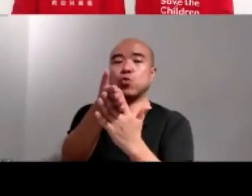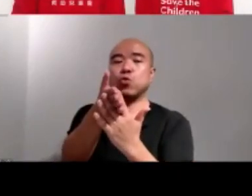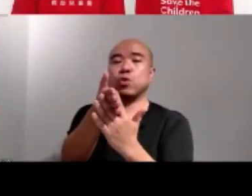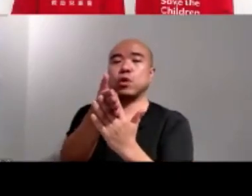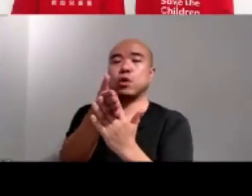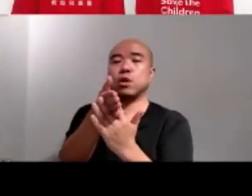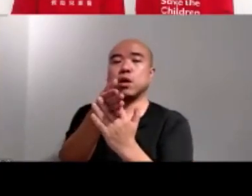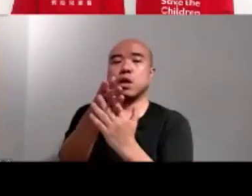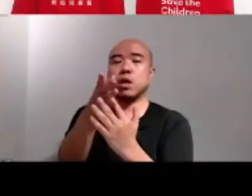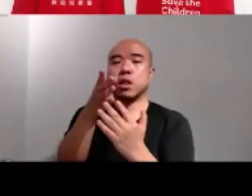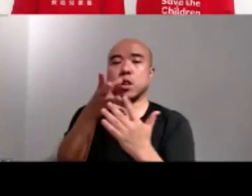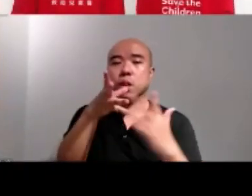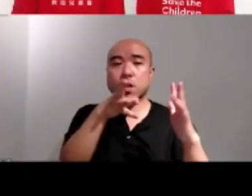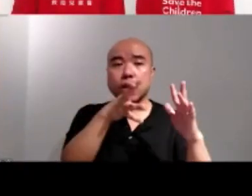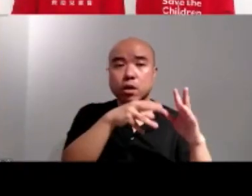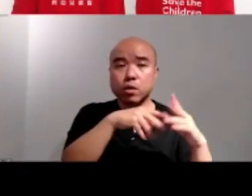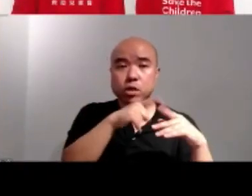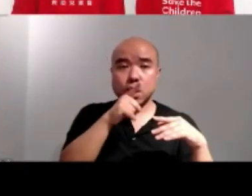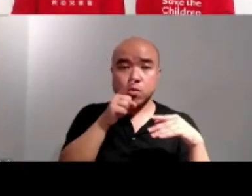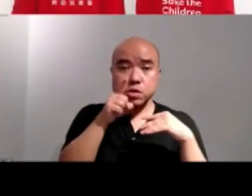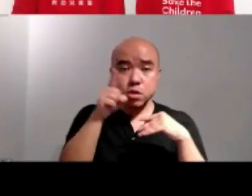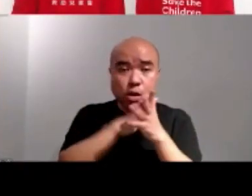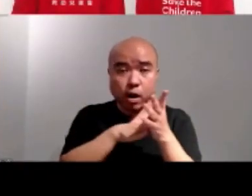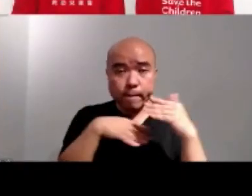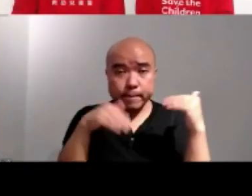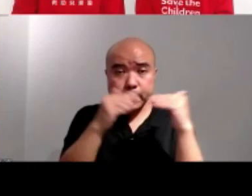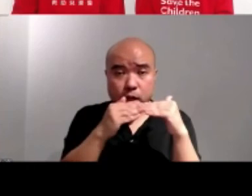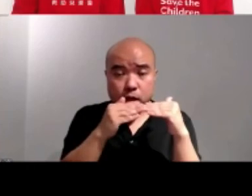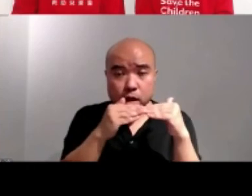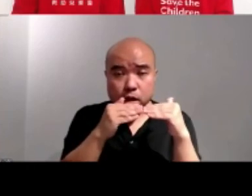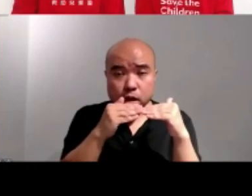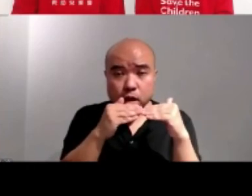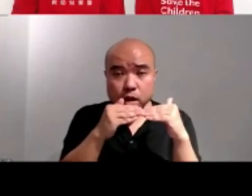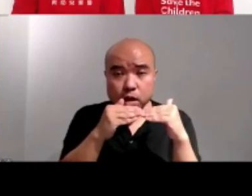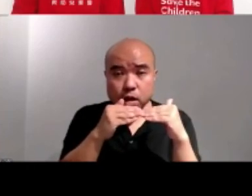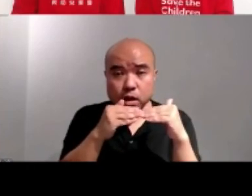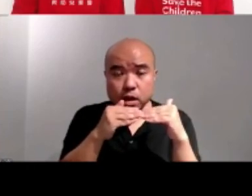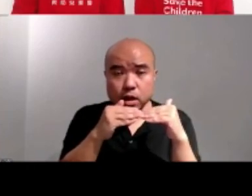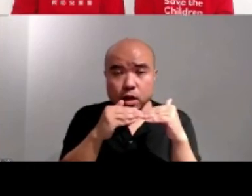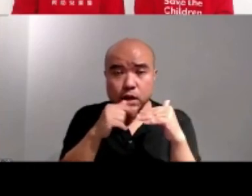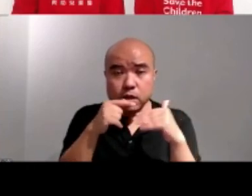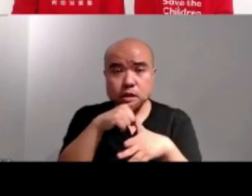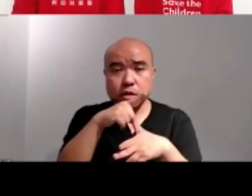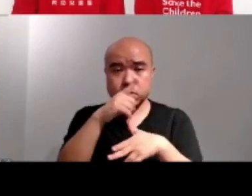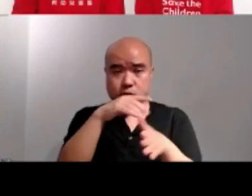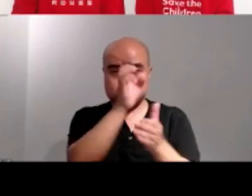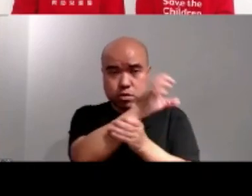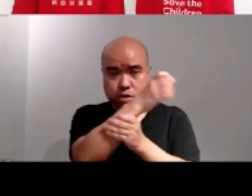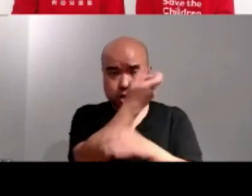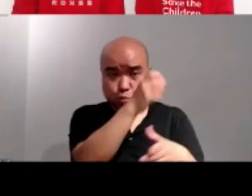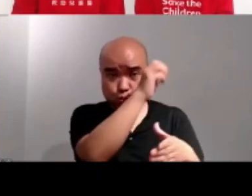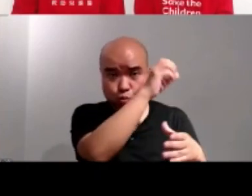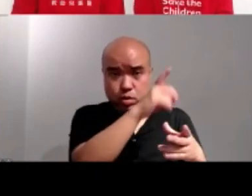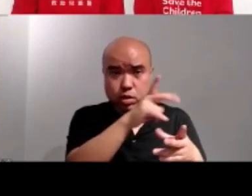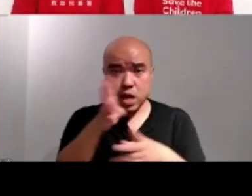Next year, we'll establish our social media platform, and in February,We'll showcase our mini movie. In February to April,